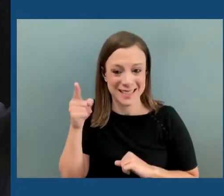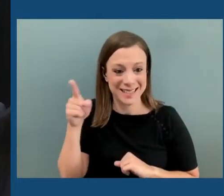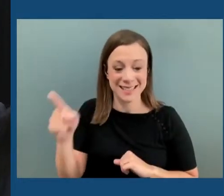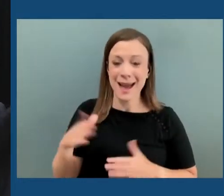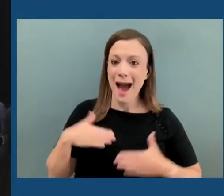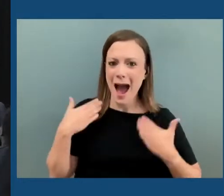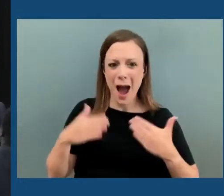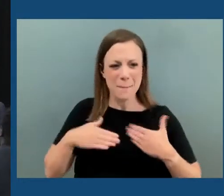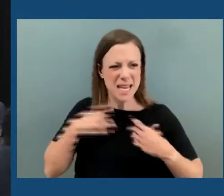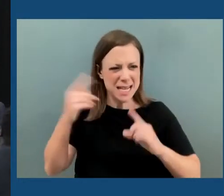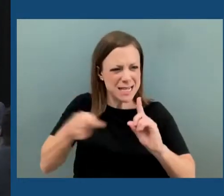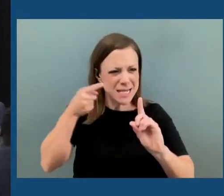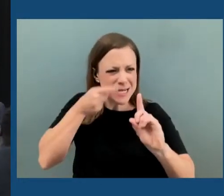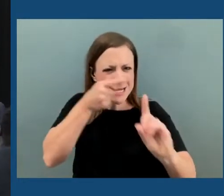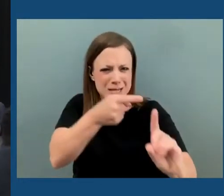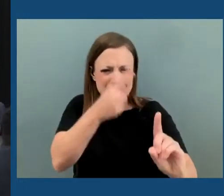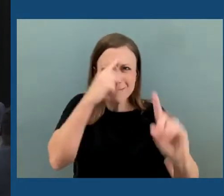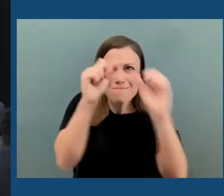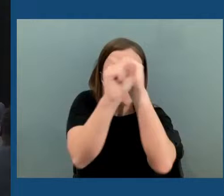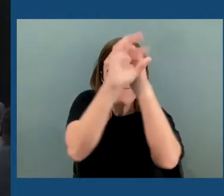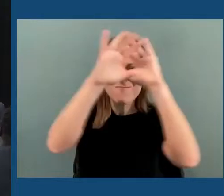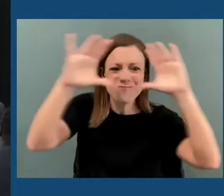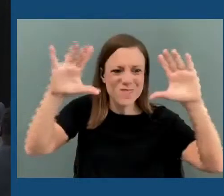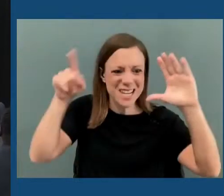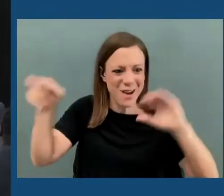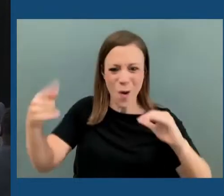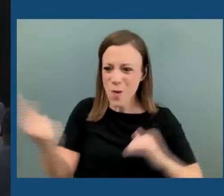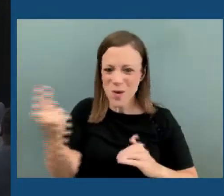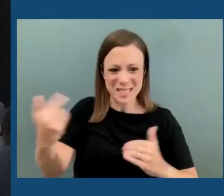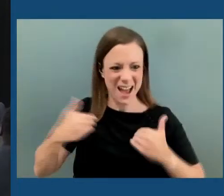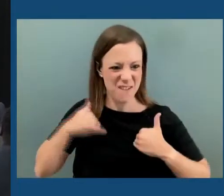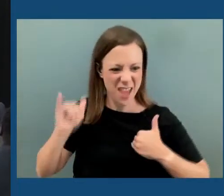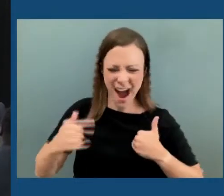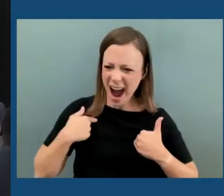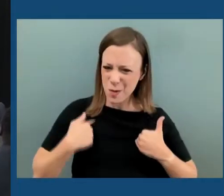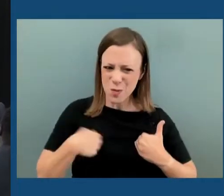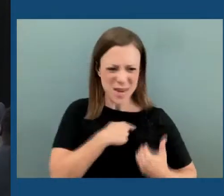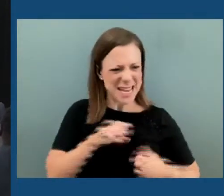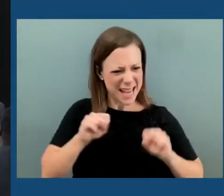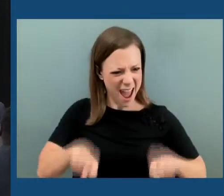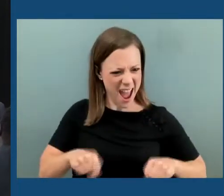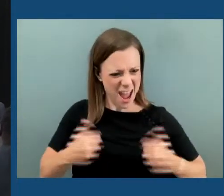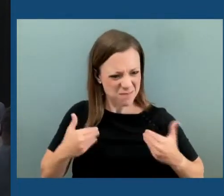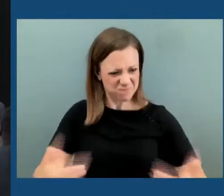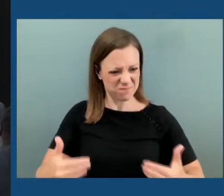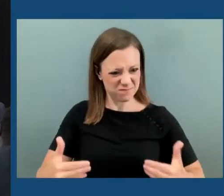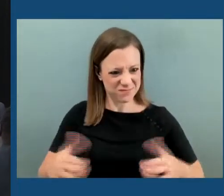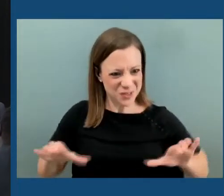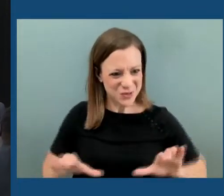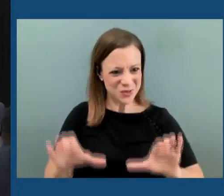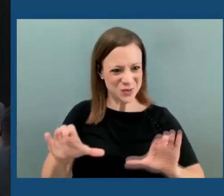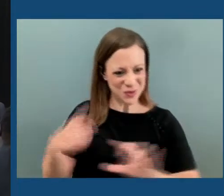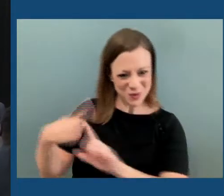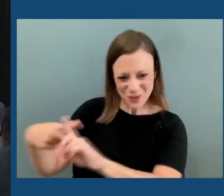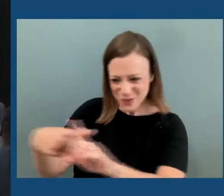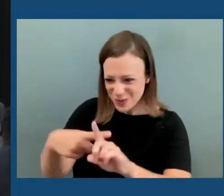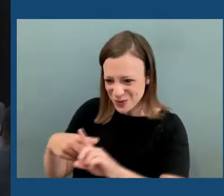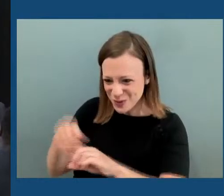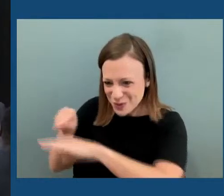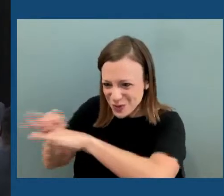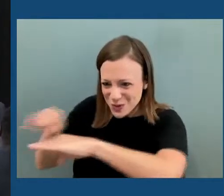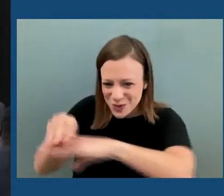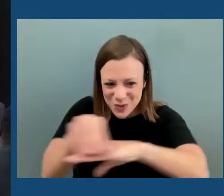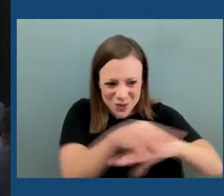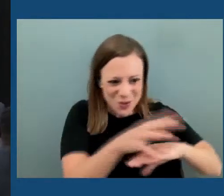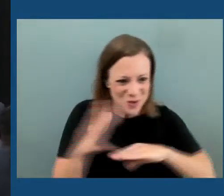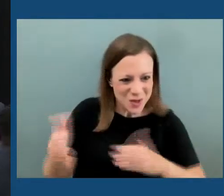forward-thinking, visionary, but also just has that sense of can-do in his spirit. And that's something that helps lift all of us up. I treasure our friendship